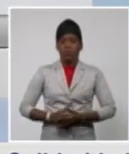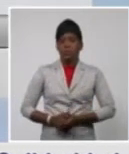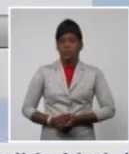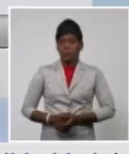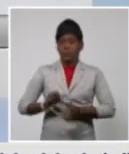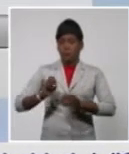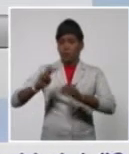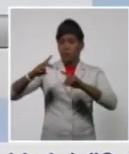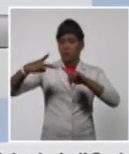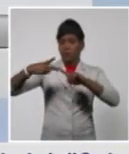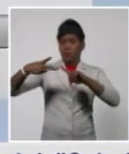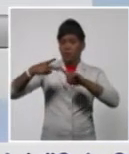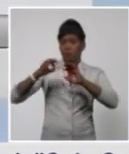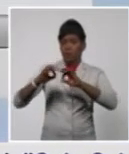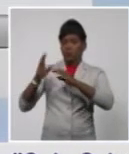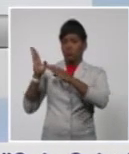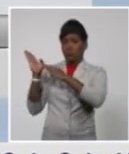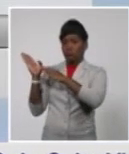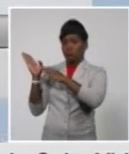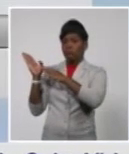14,935,345 infections.